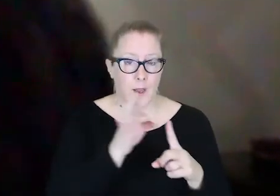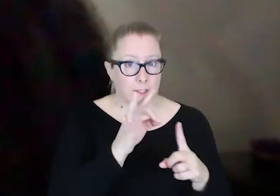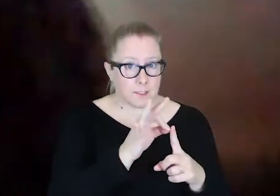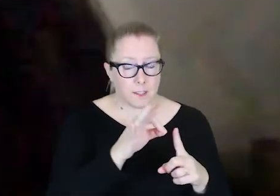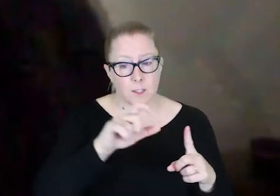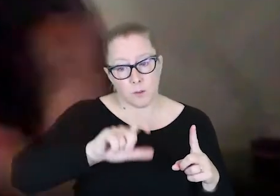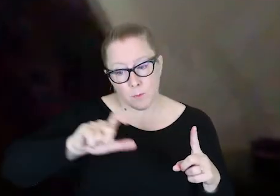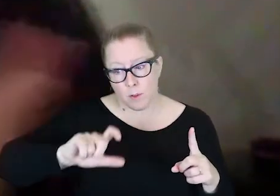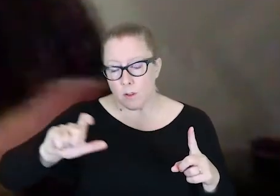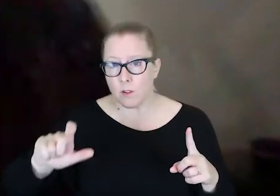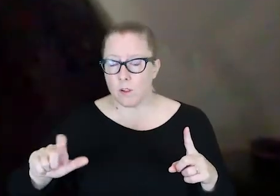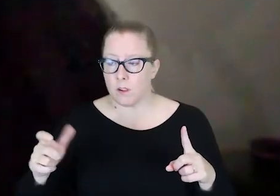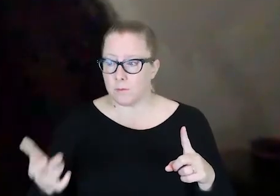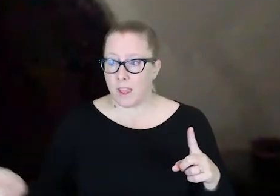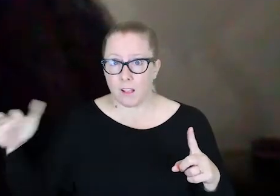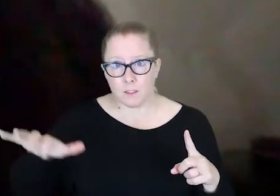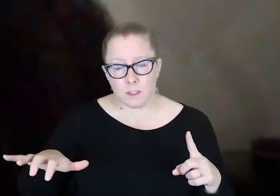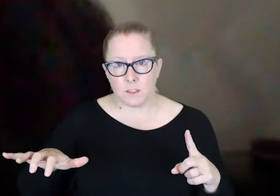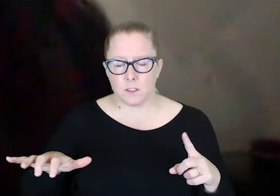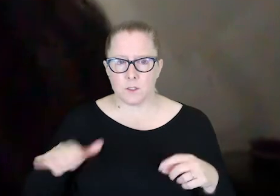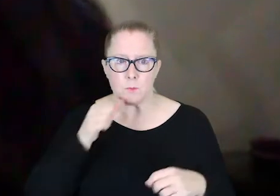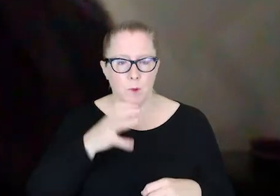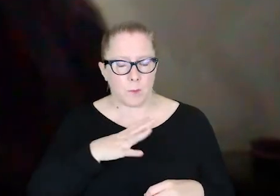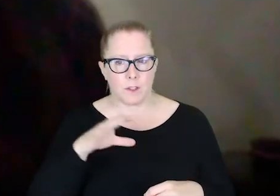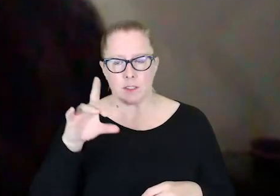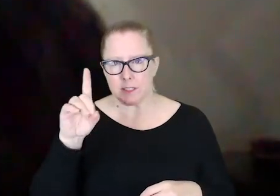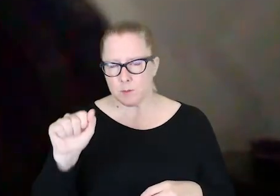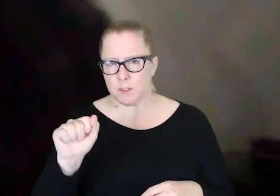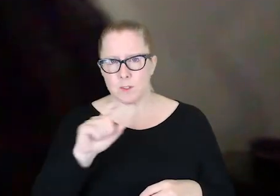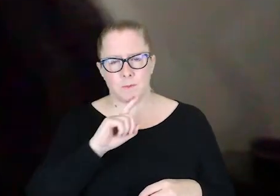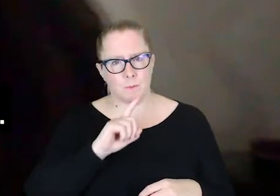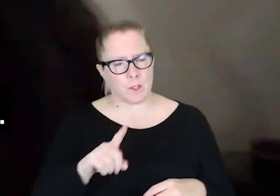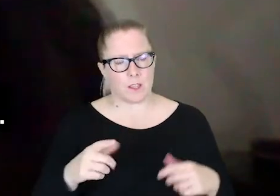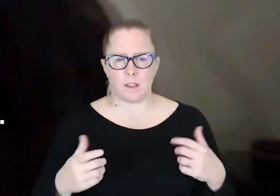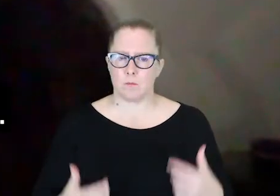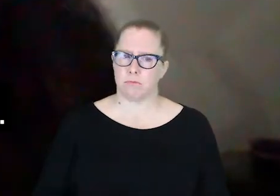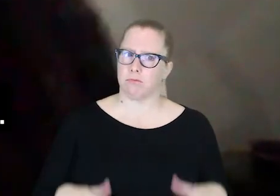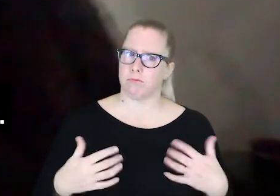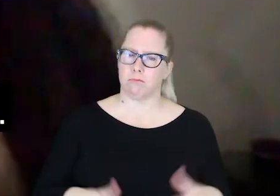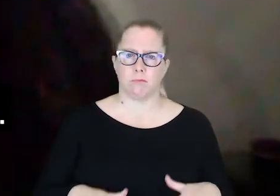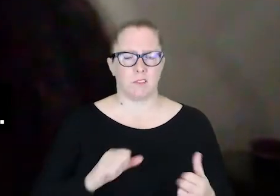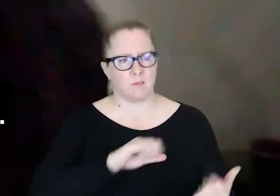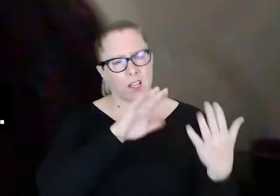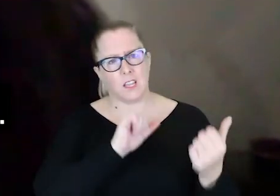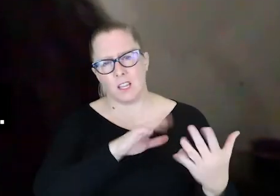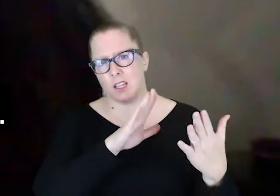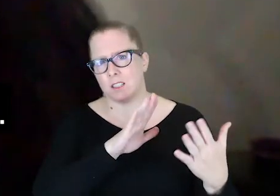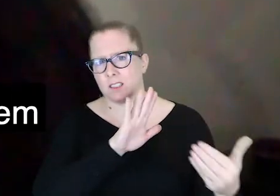like Pakistan, Nepal, Bangladesh, and all these countries, women with disabilities are really facing a